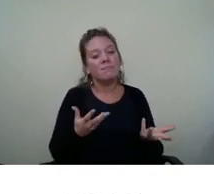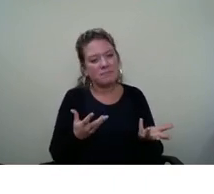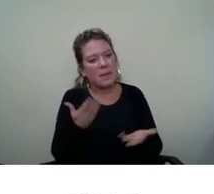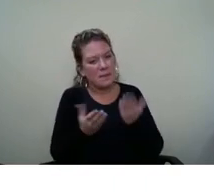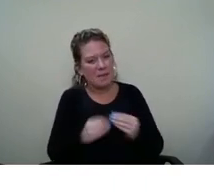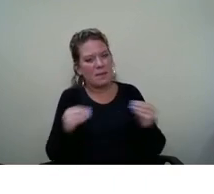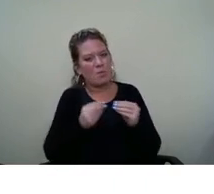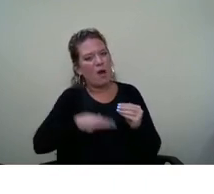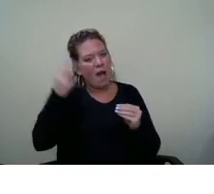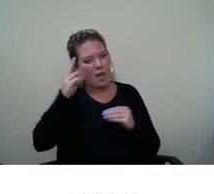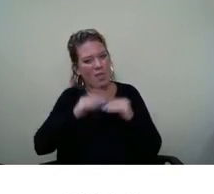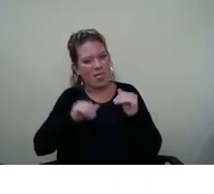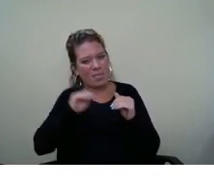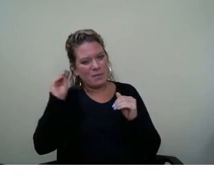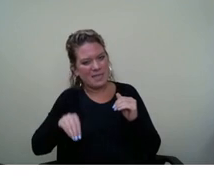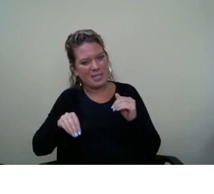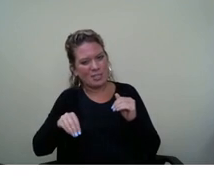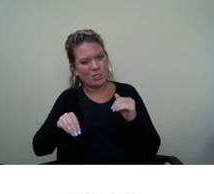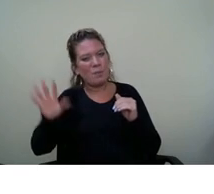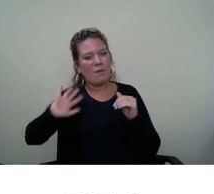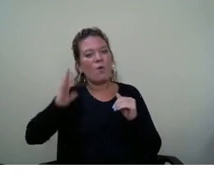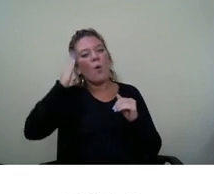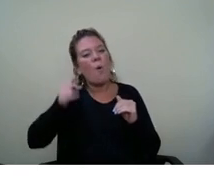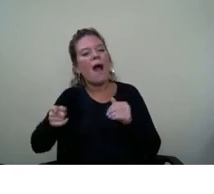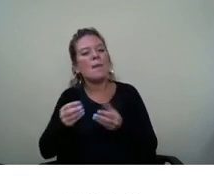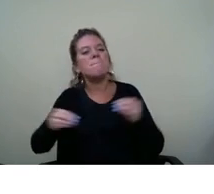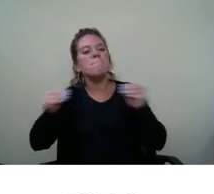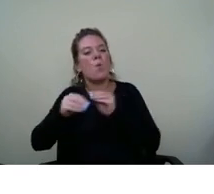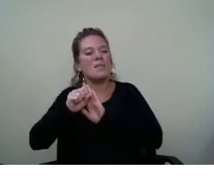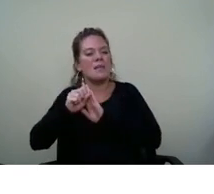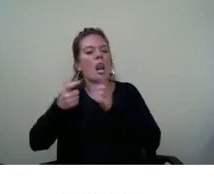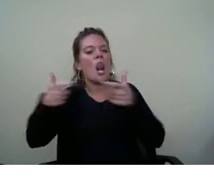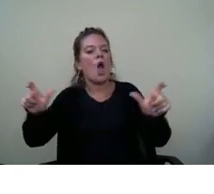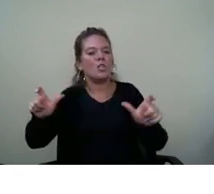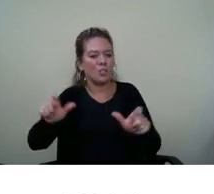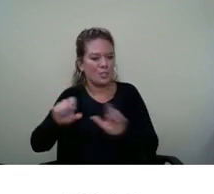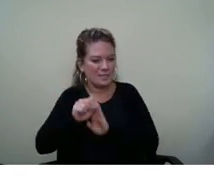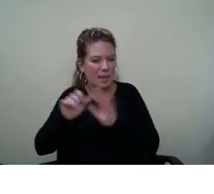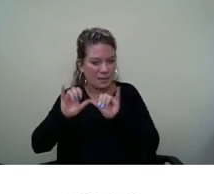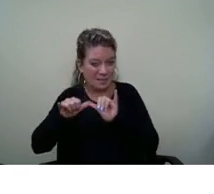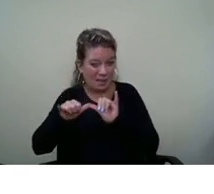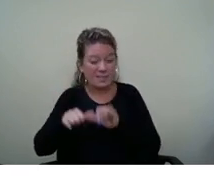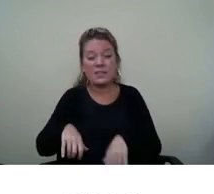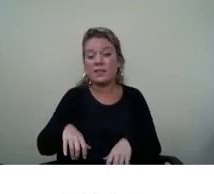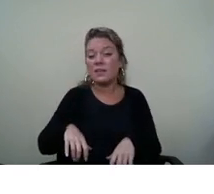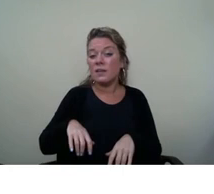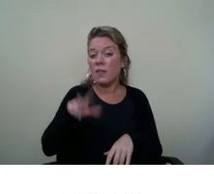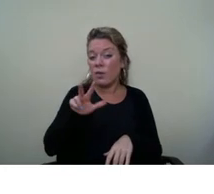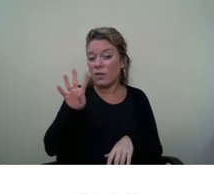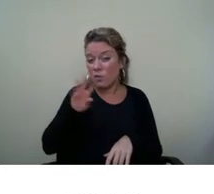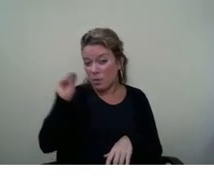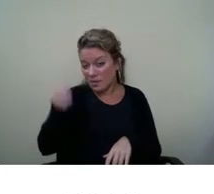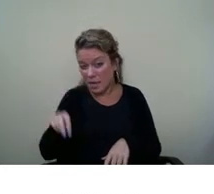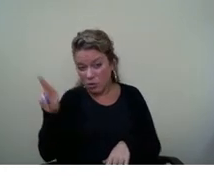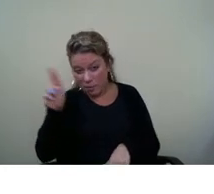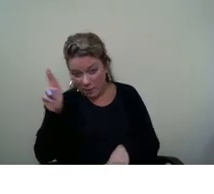percentages we got before, just because the sample size is larger. And of course, so 47% of Republicans, not just 30%. And